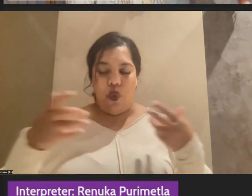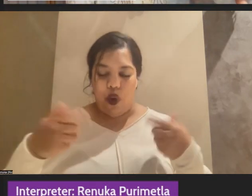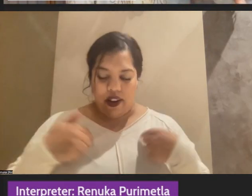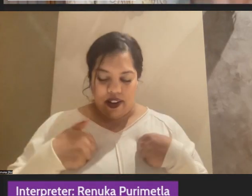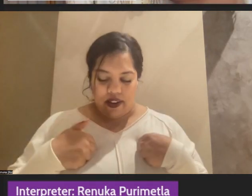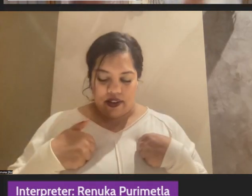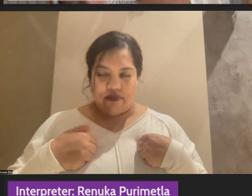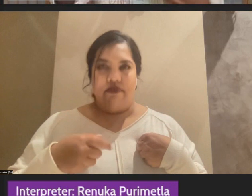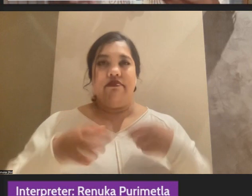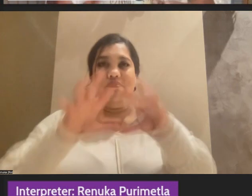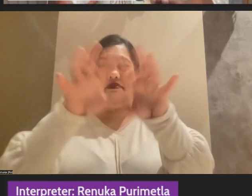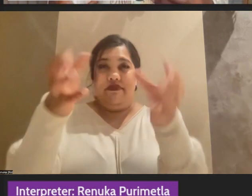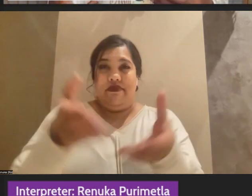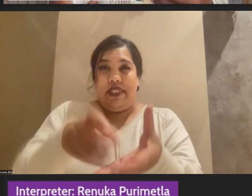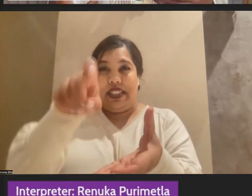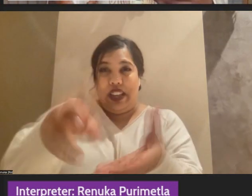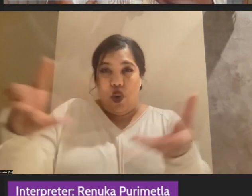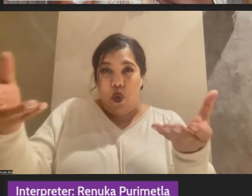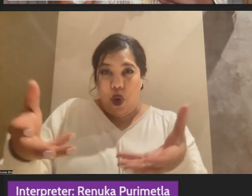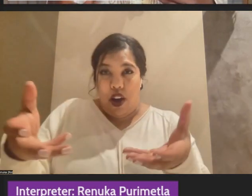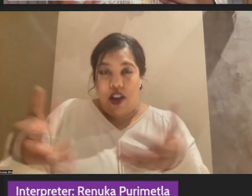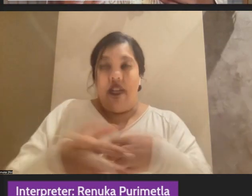collective, and then do the work.